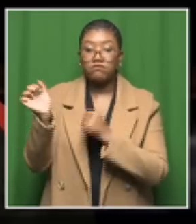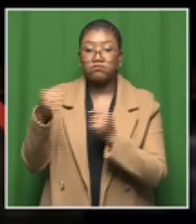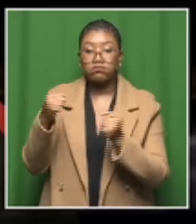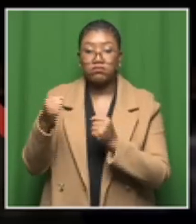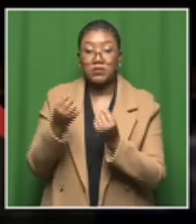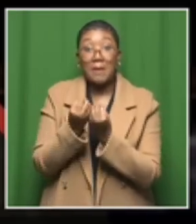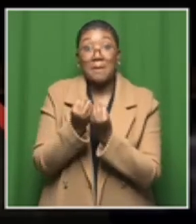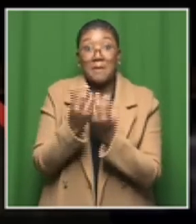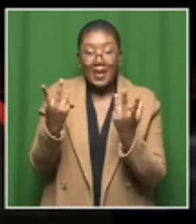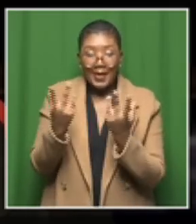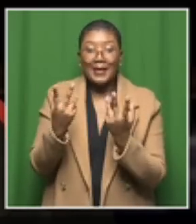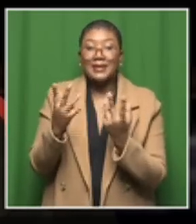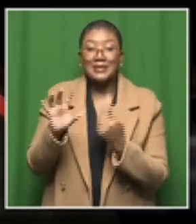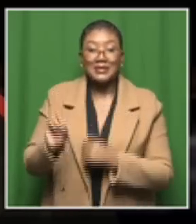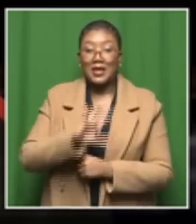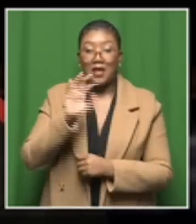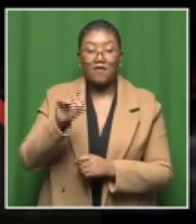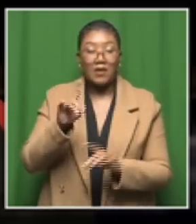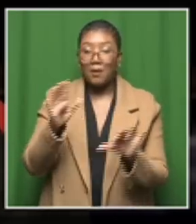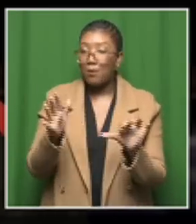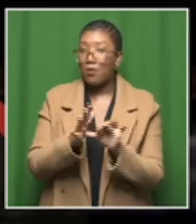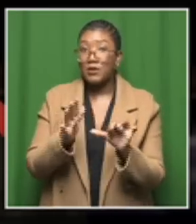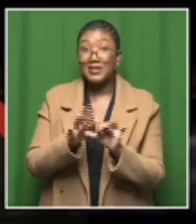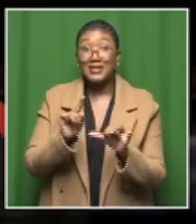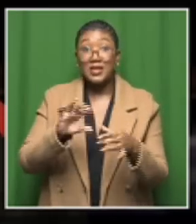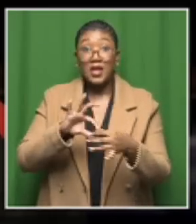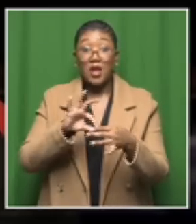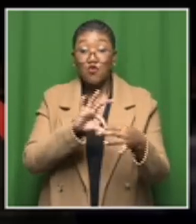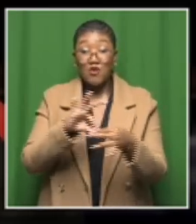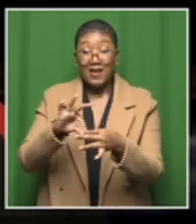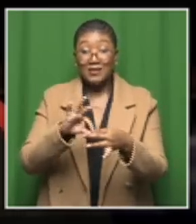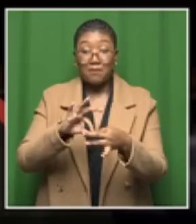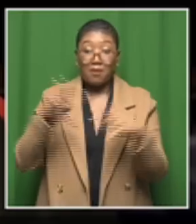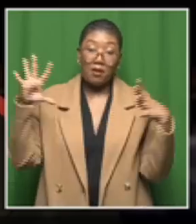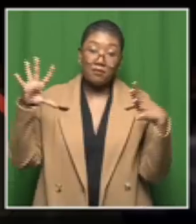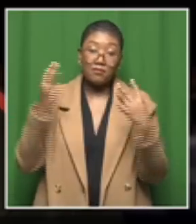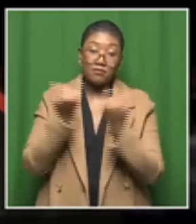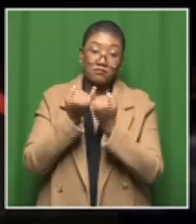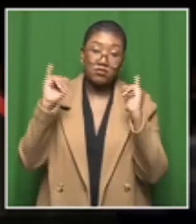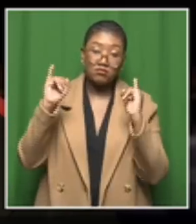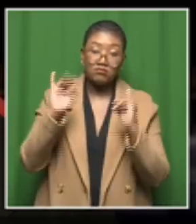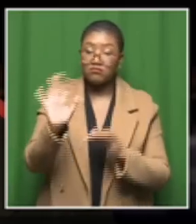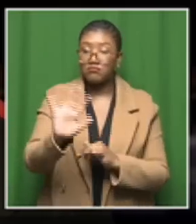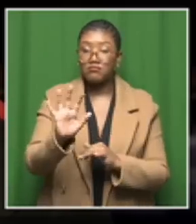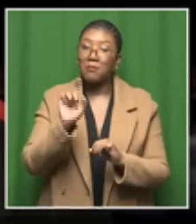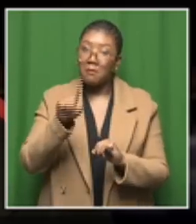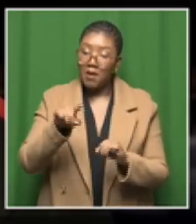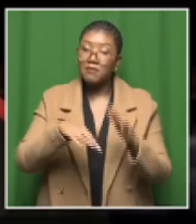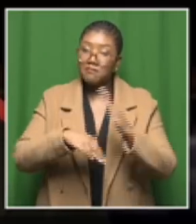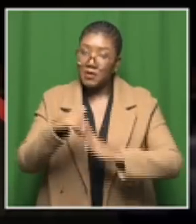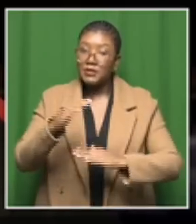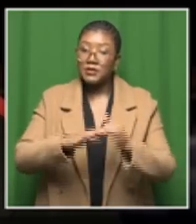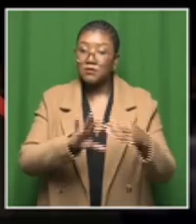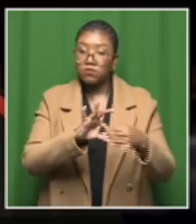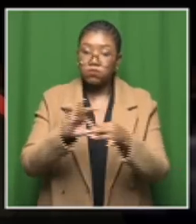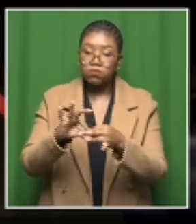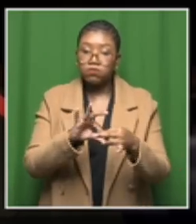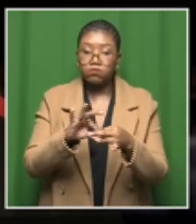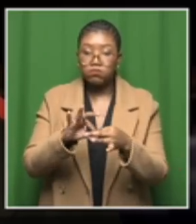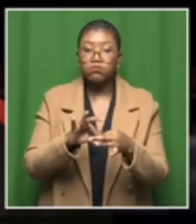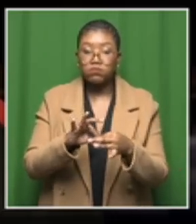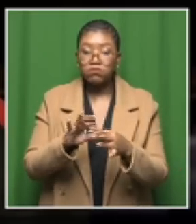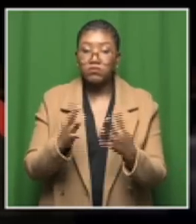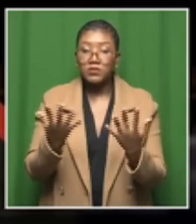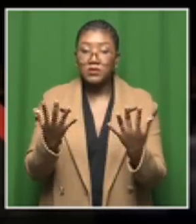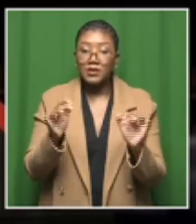afford instability in our relationship. We think the President, we need to have low expectations. Allow him to kind of